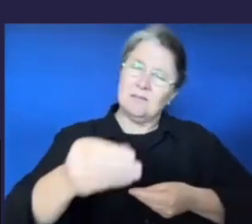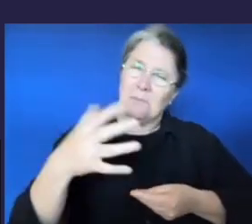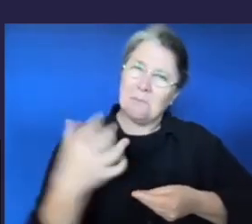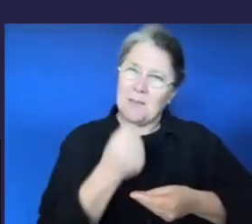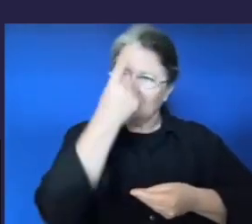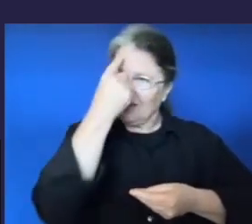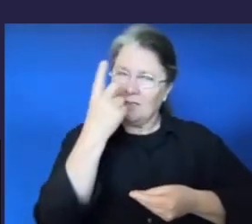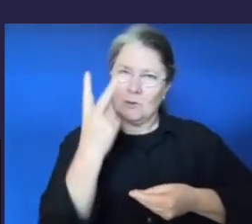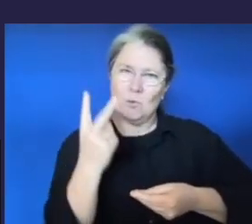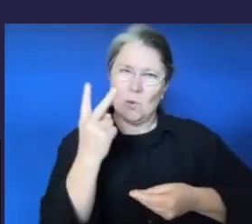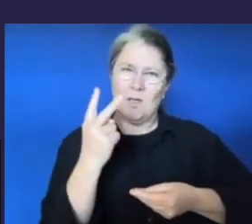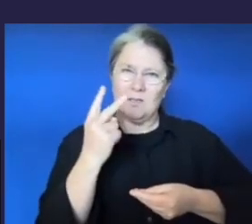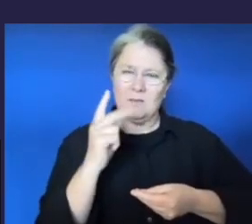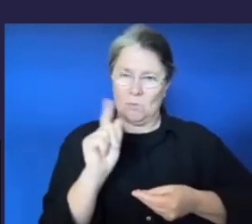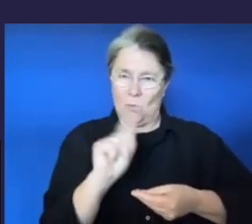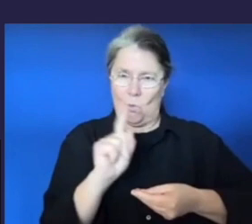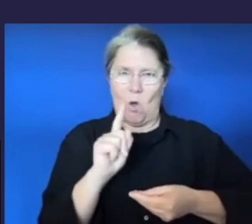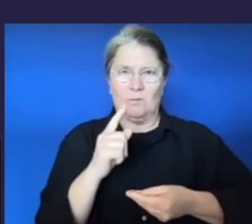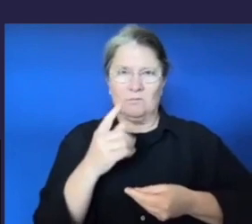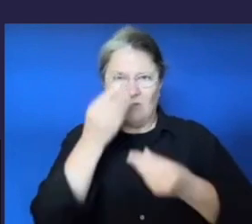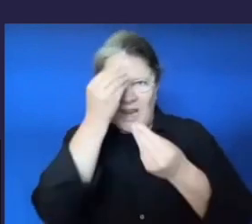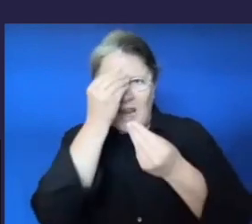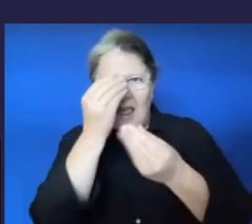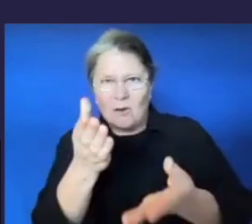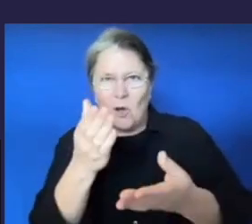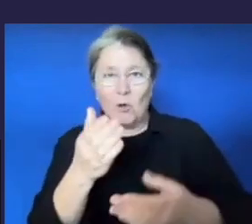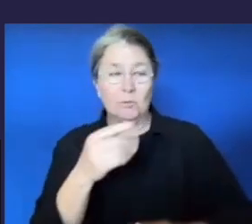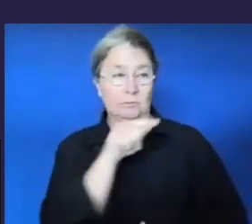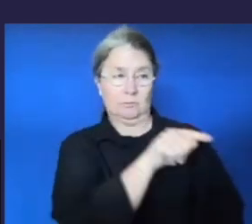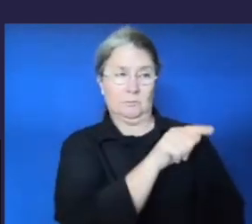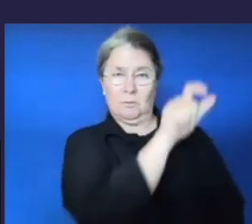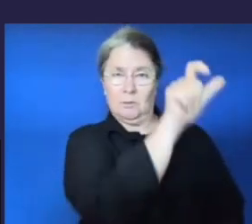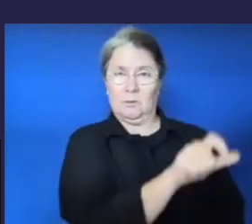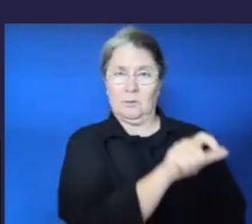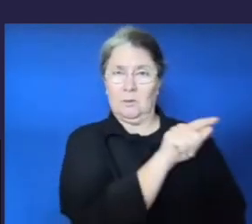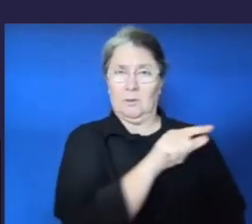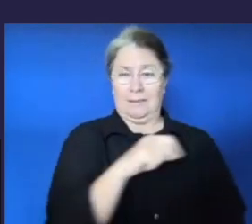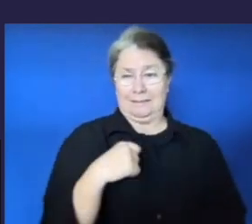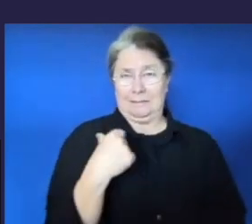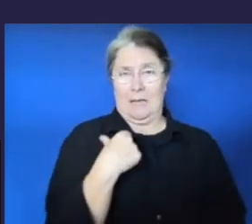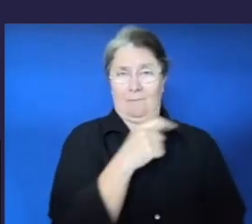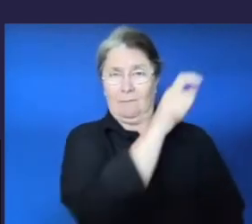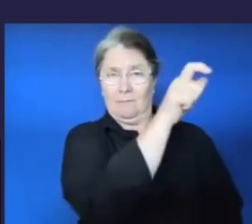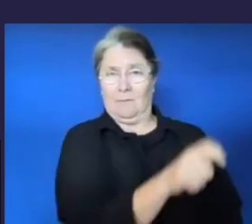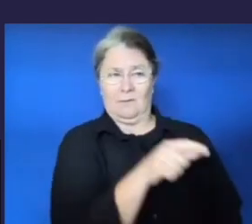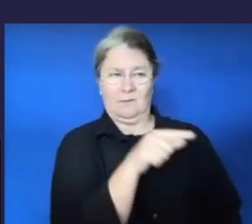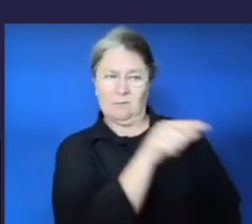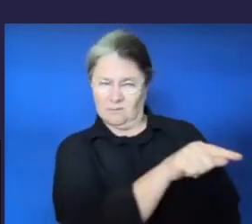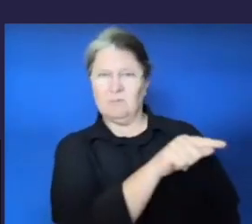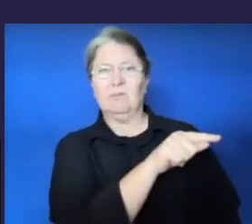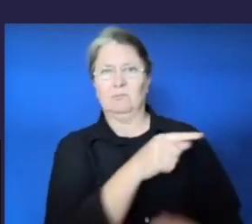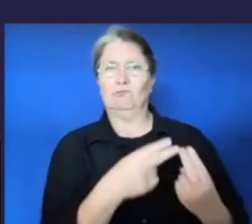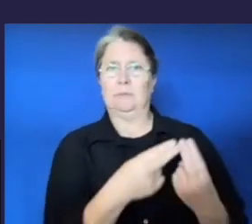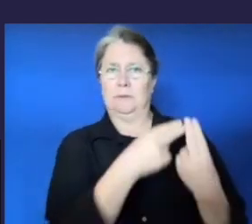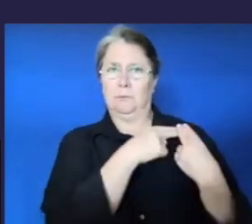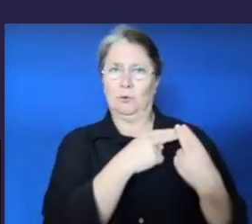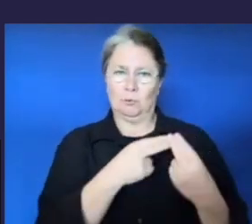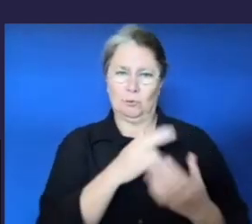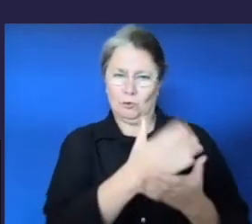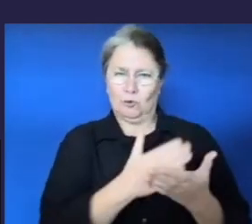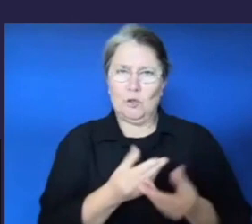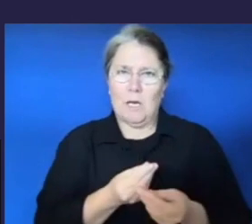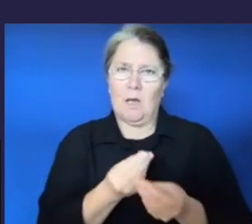be controlled by the worker. And an employer or coworker has really no right to specific information about